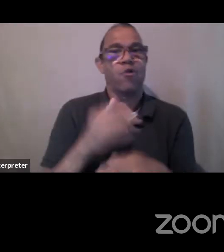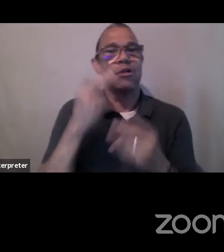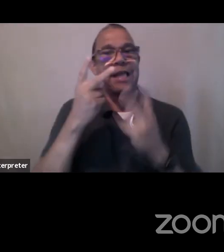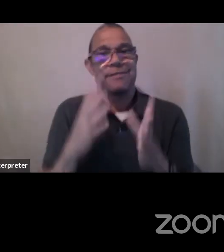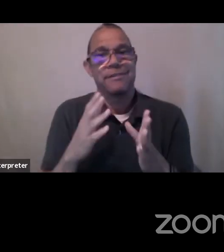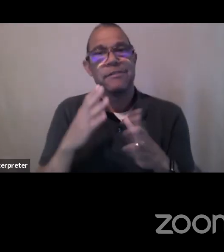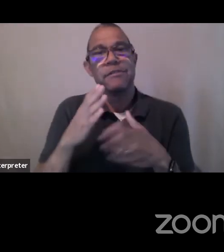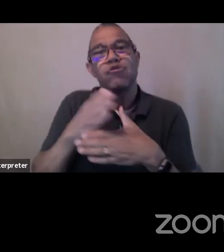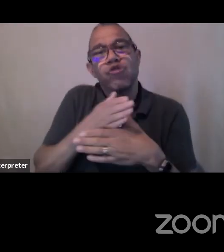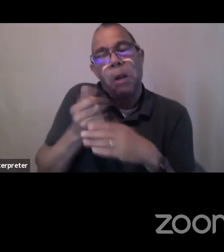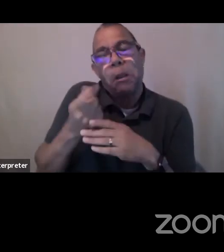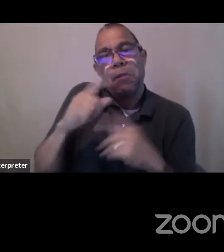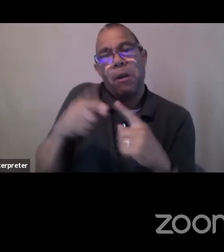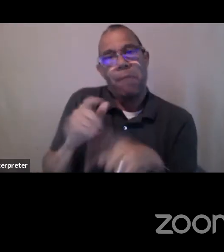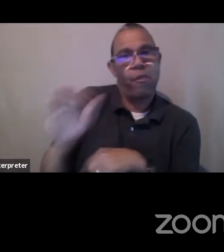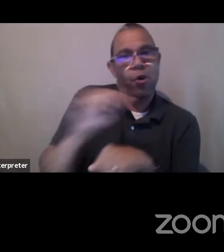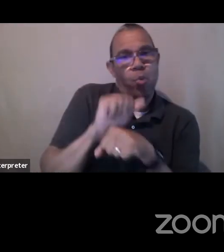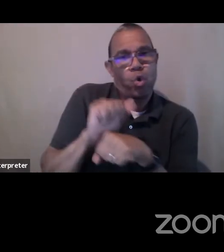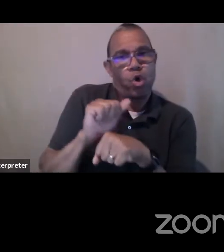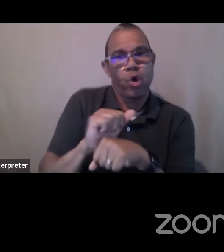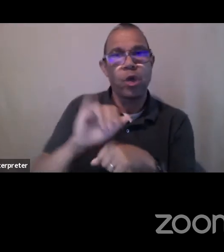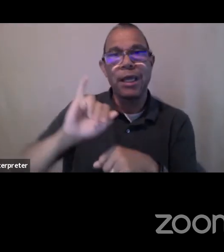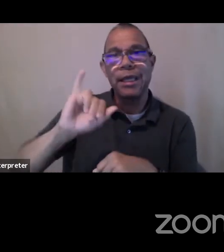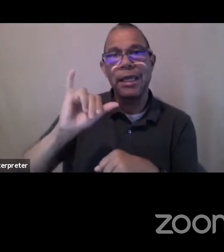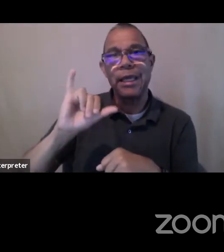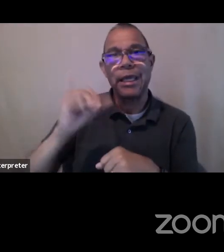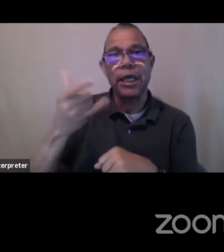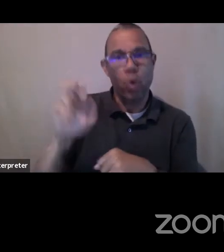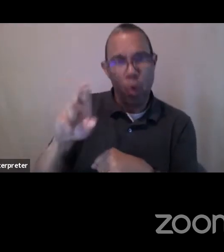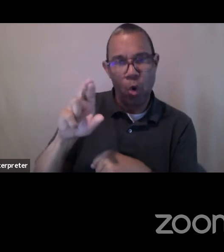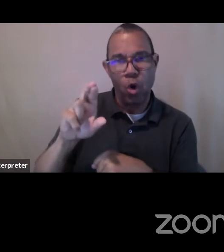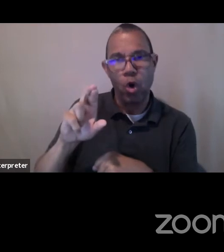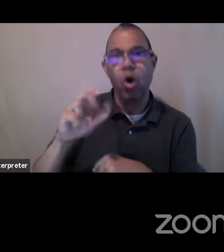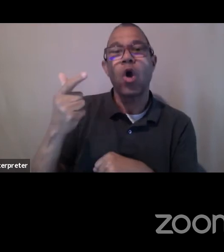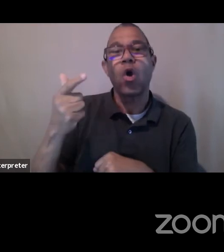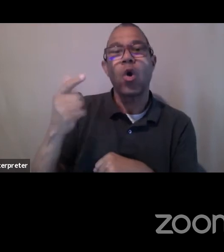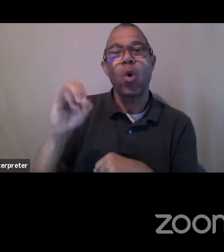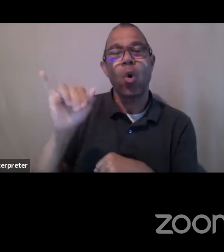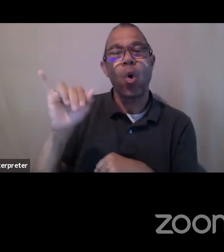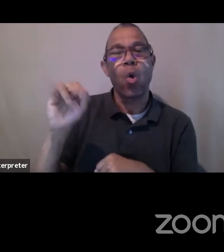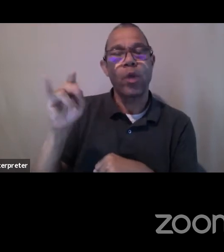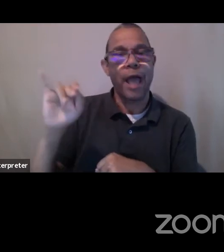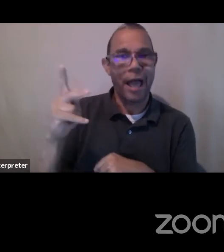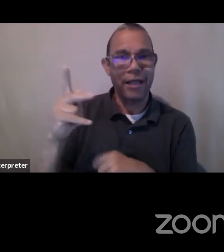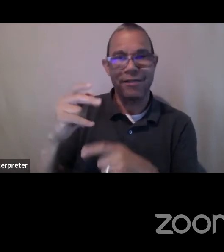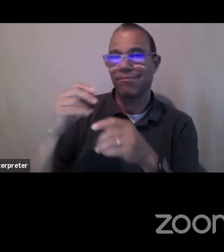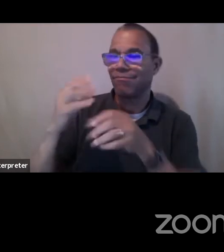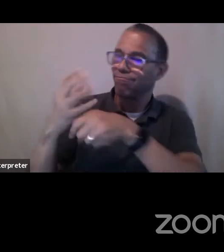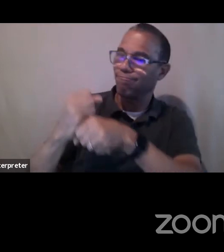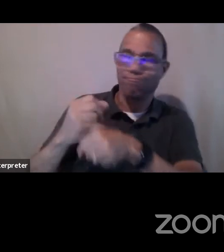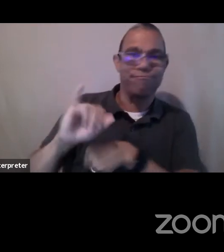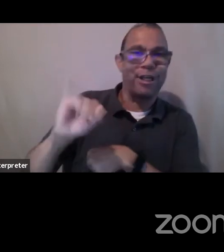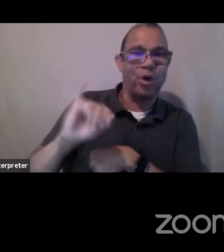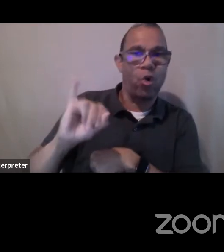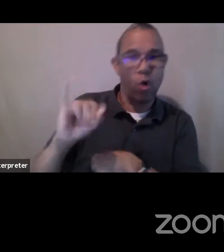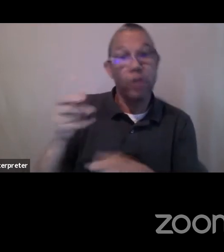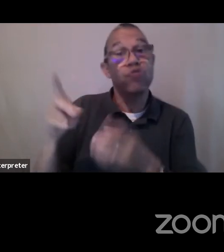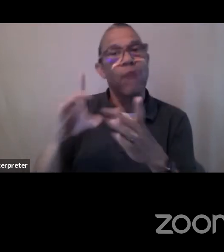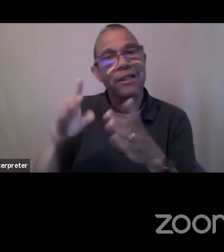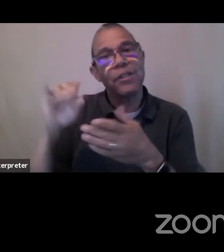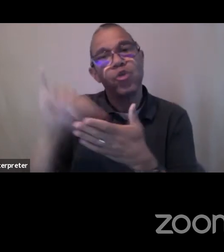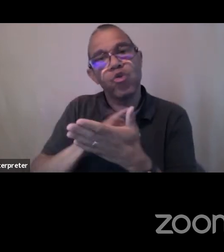glimpse of their work. Igor Golak is the Arlequin Players Theatre Artistic Director, and he's directed the New York Times